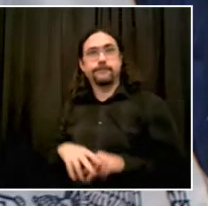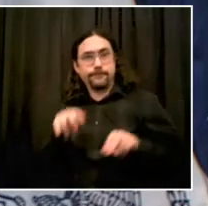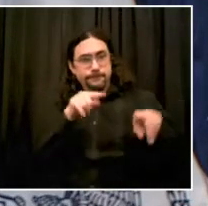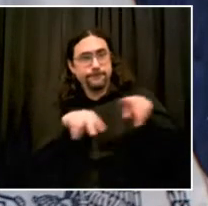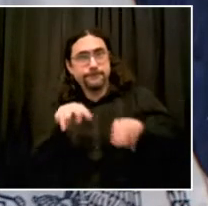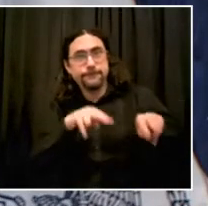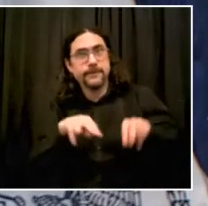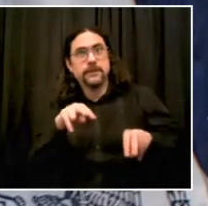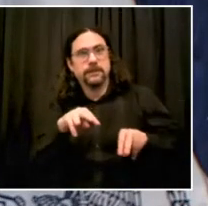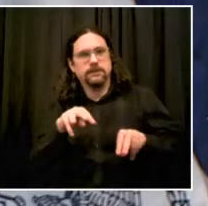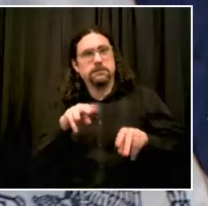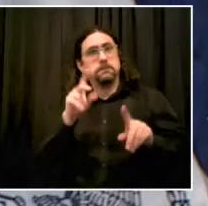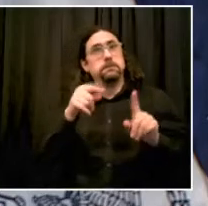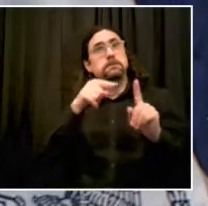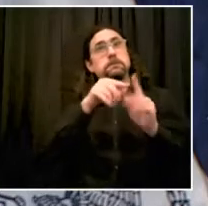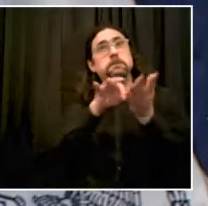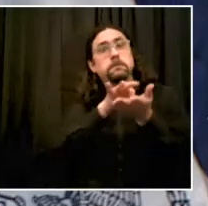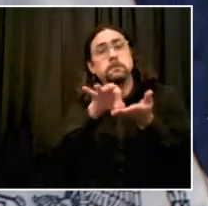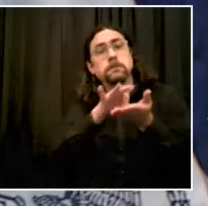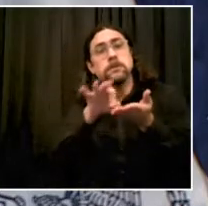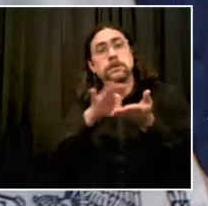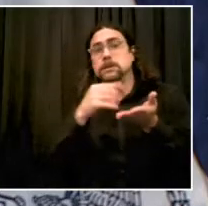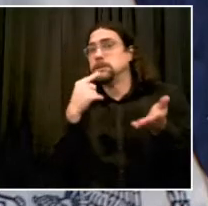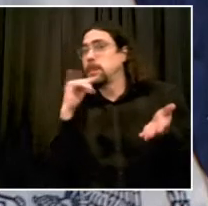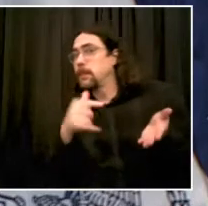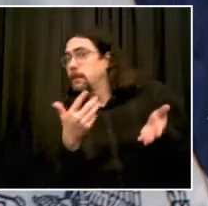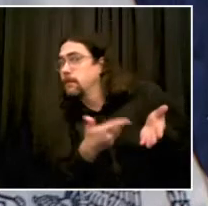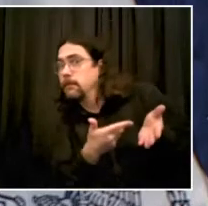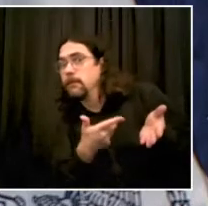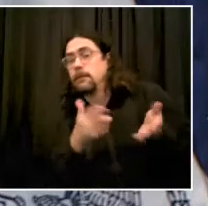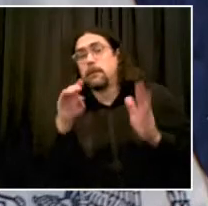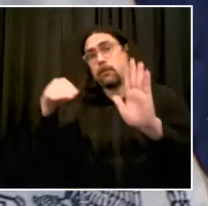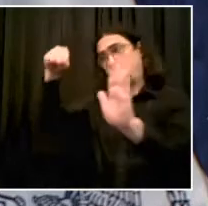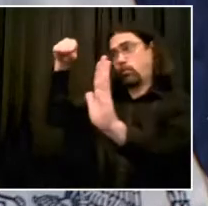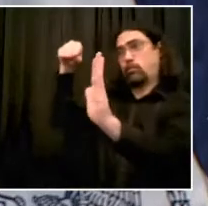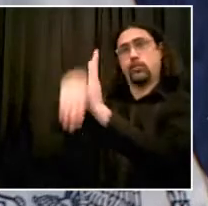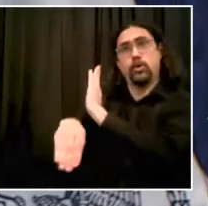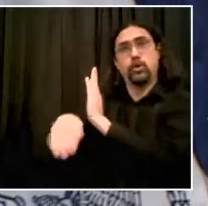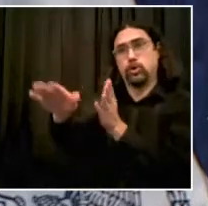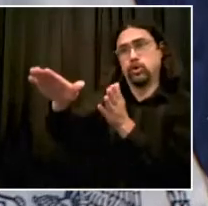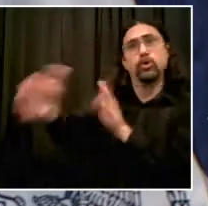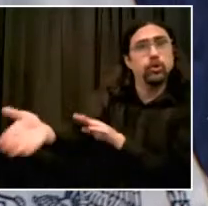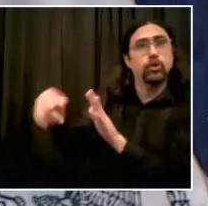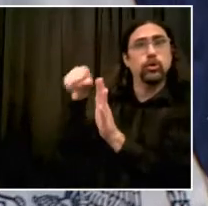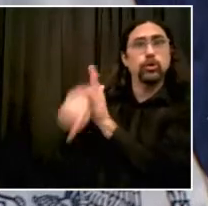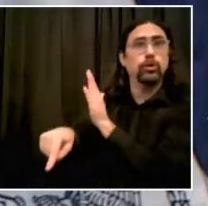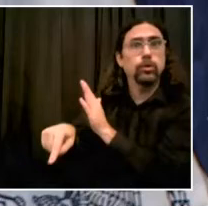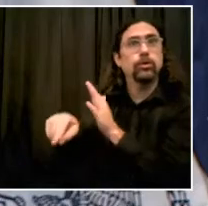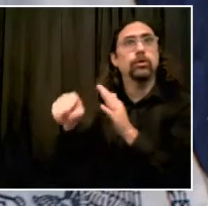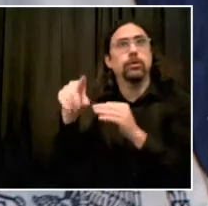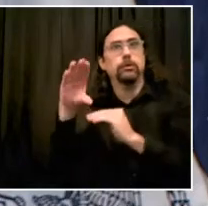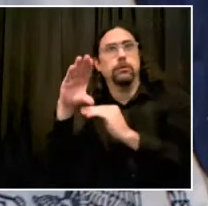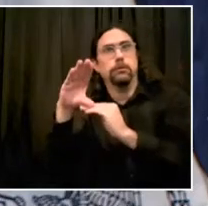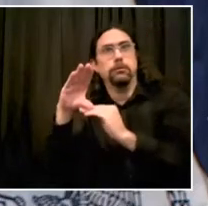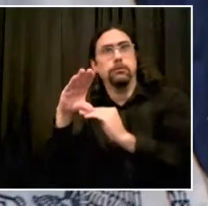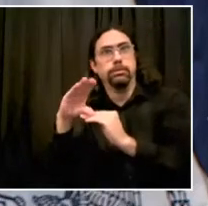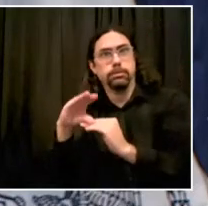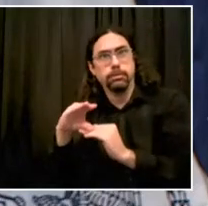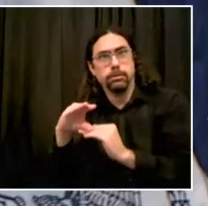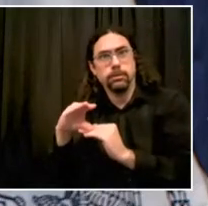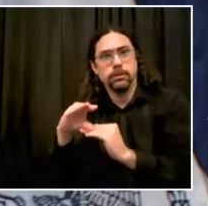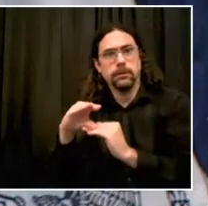immediate strategy to address those numbers? Juliet, the gun arrests are coming up. I spoke to Commissioner Shea about